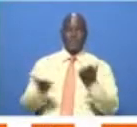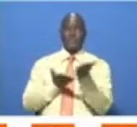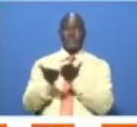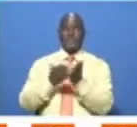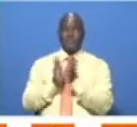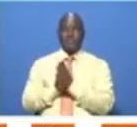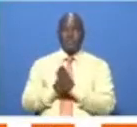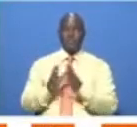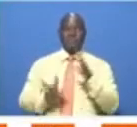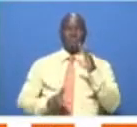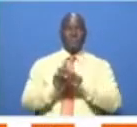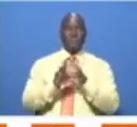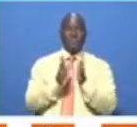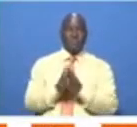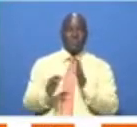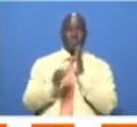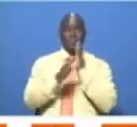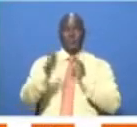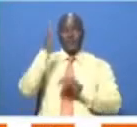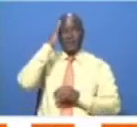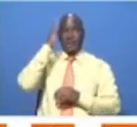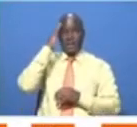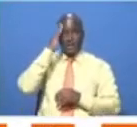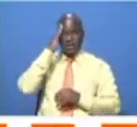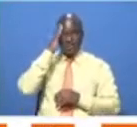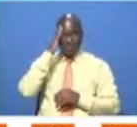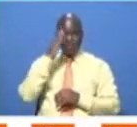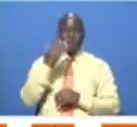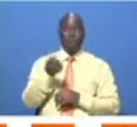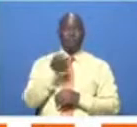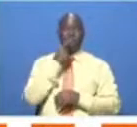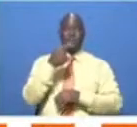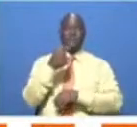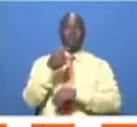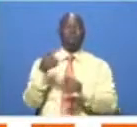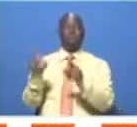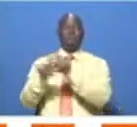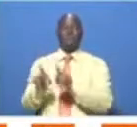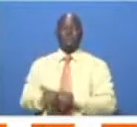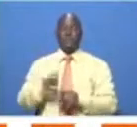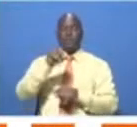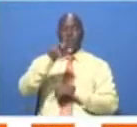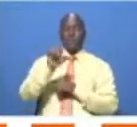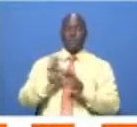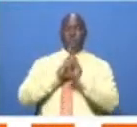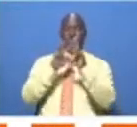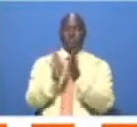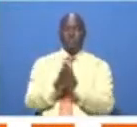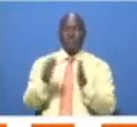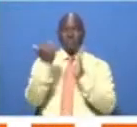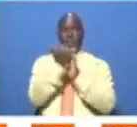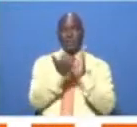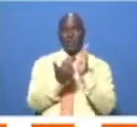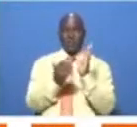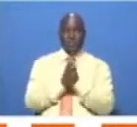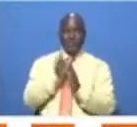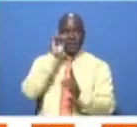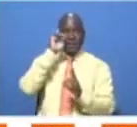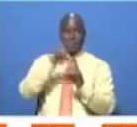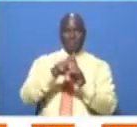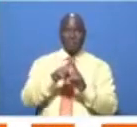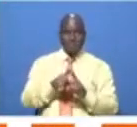is in place, popularly known as telemedicine. And as Milia Kisenya reports, the program is aimed